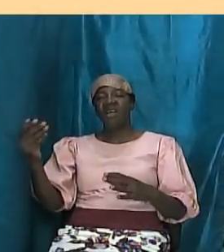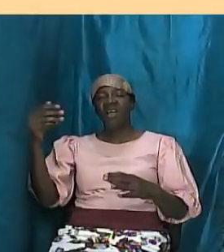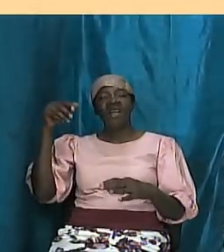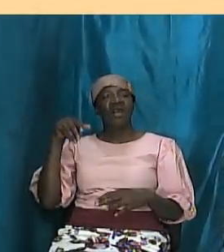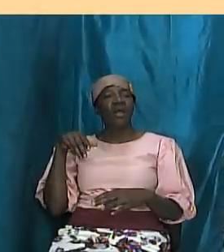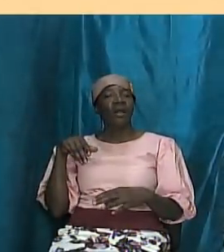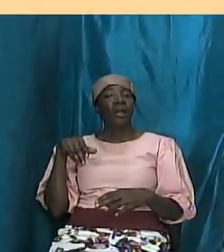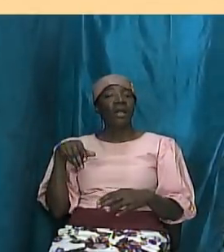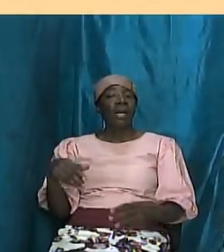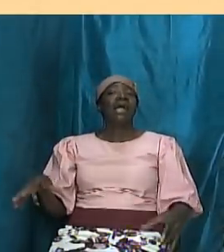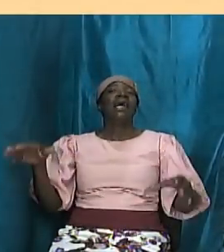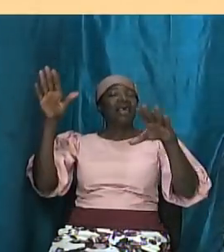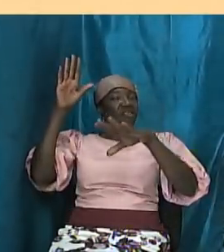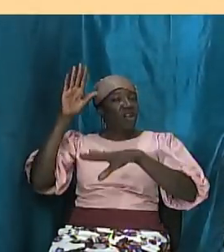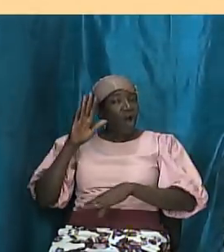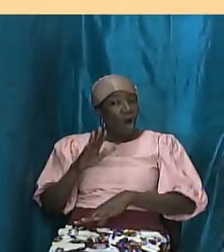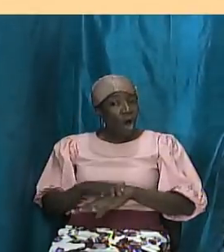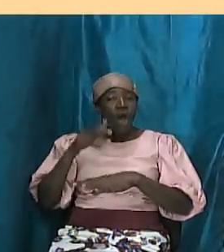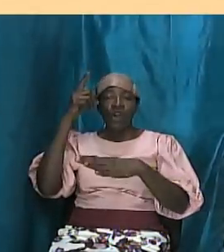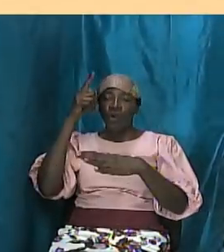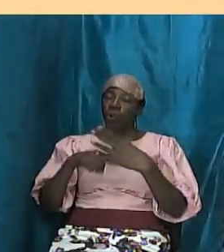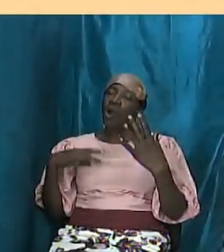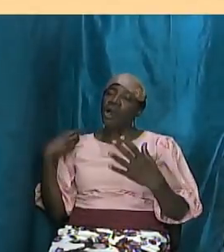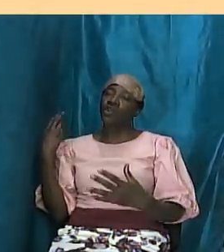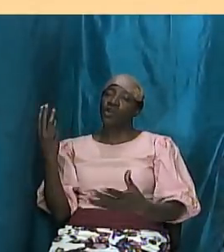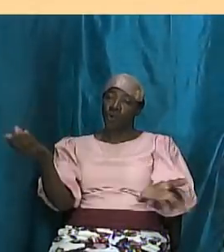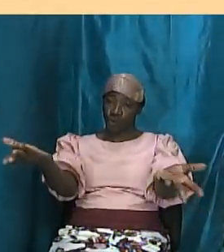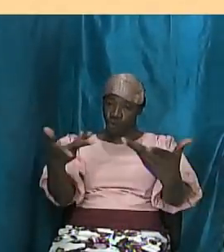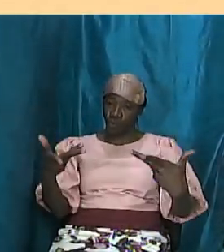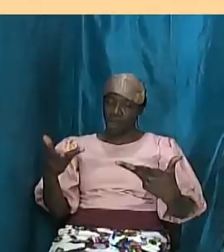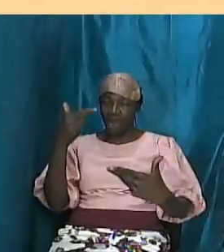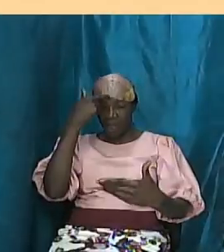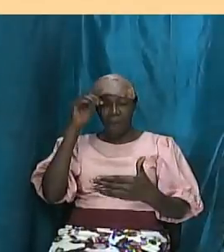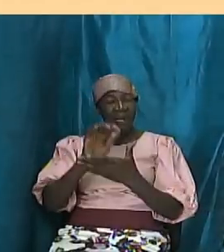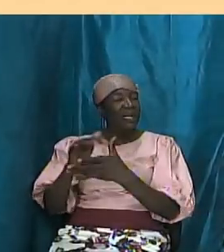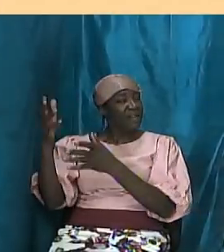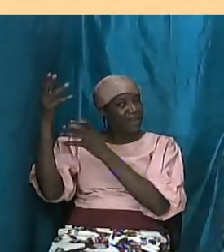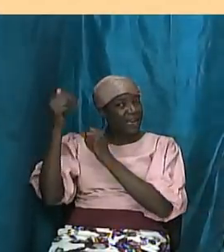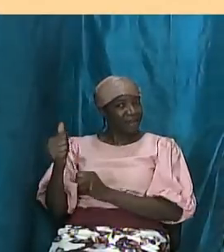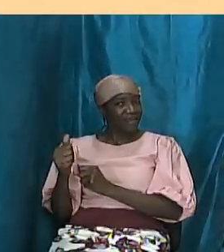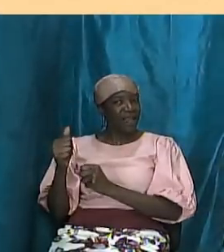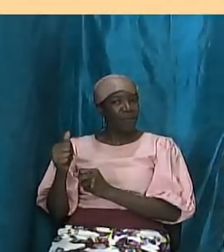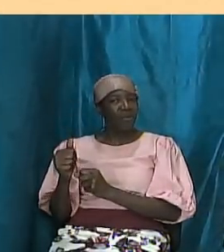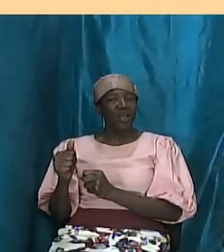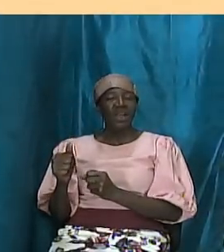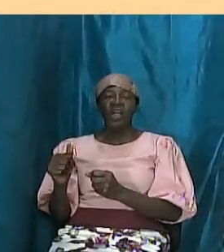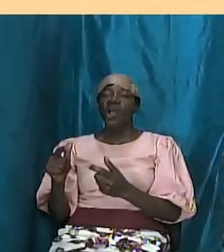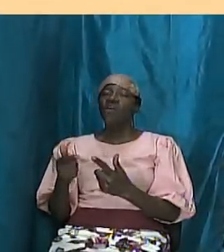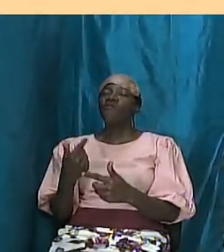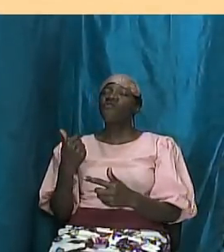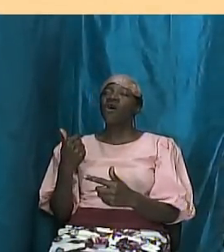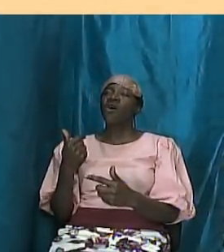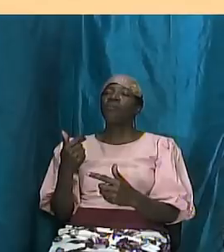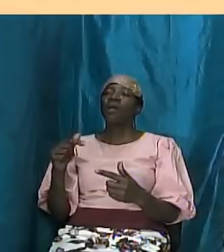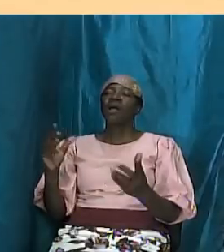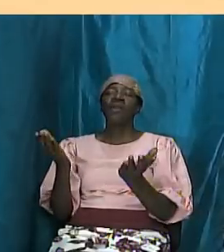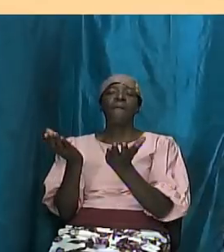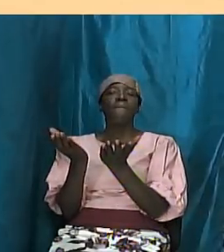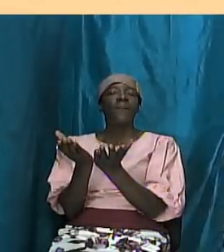hinged on what we believe and accept from the book of